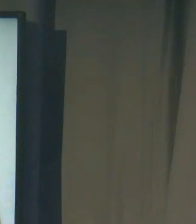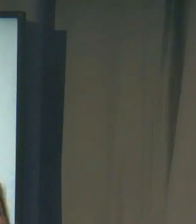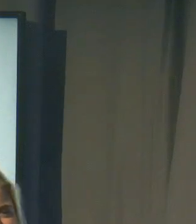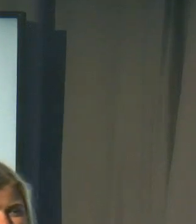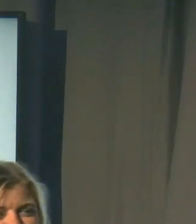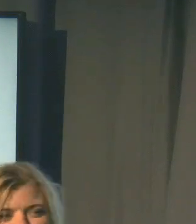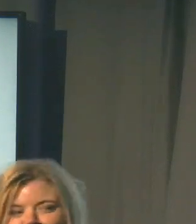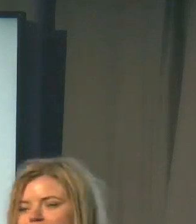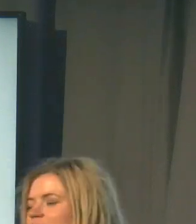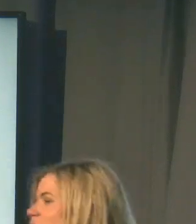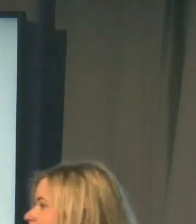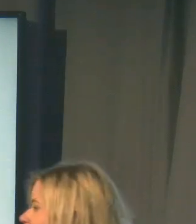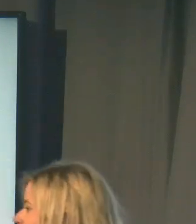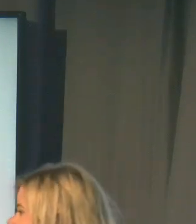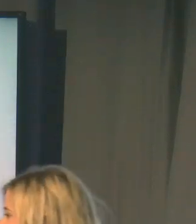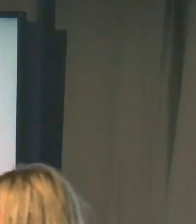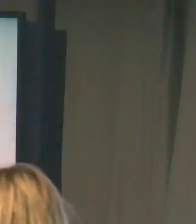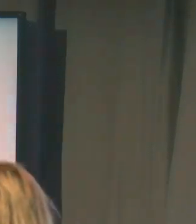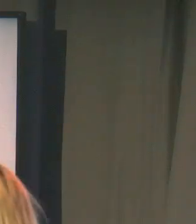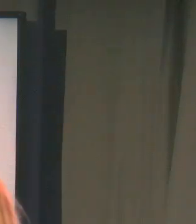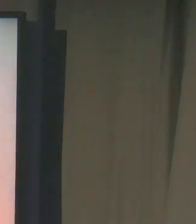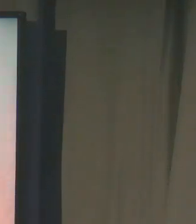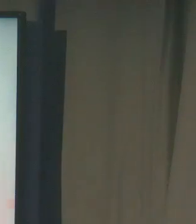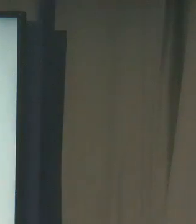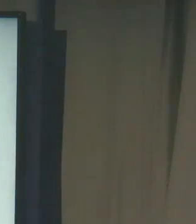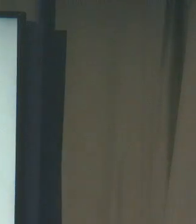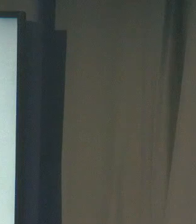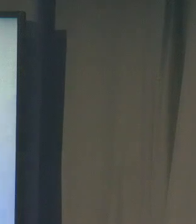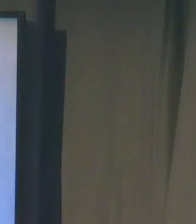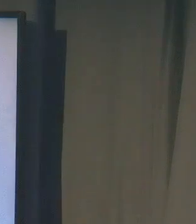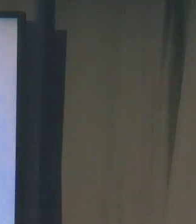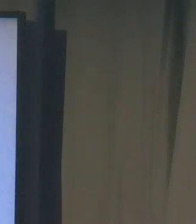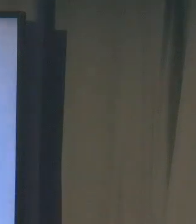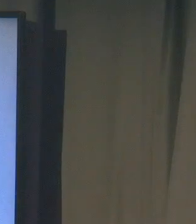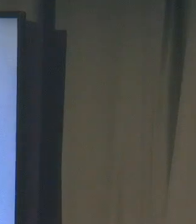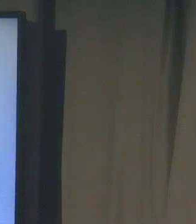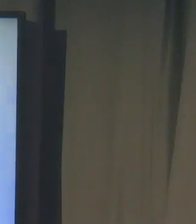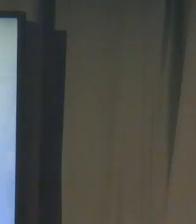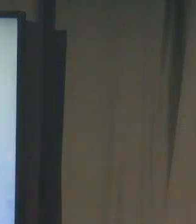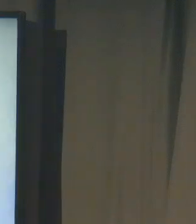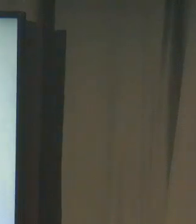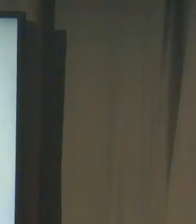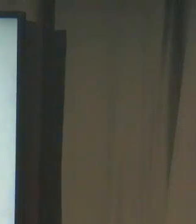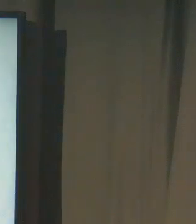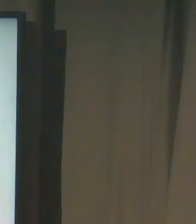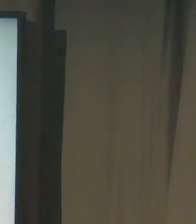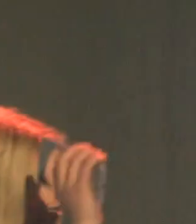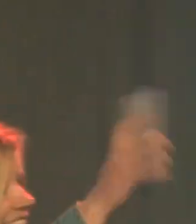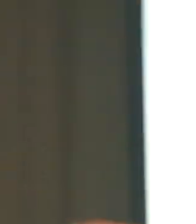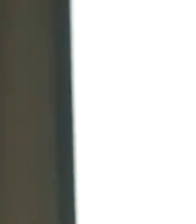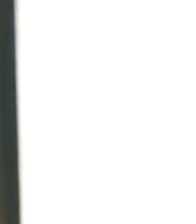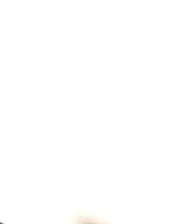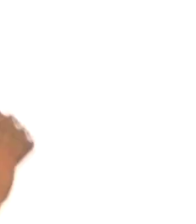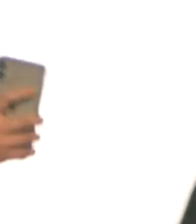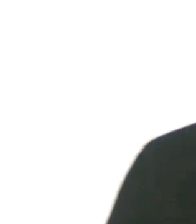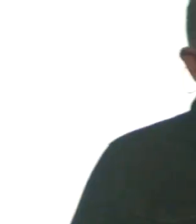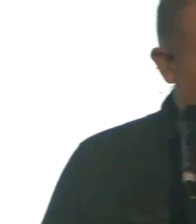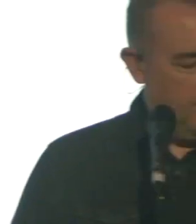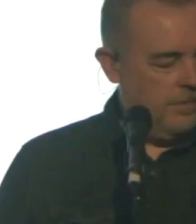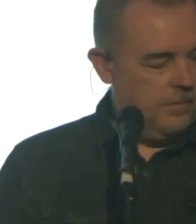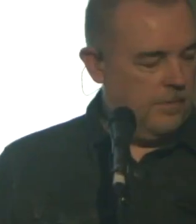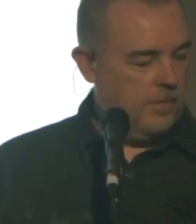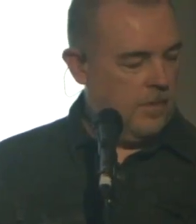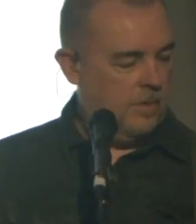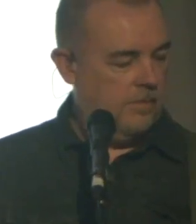arrived, and it's so good to be home on a Sunday. Amen. I'm so glad you have made it, actually, because you are the keen people who wanted to get